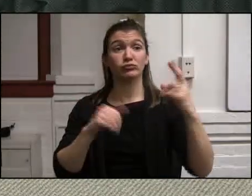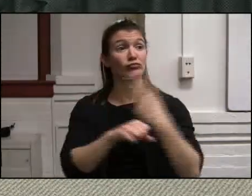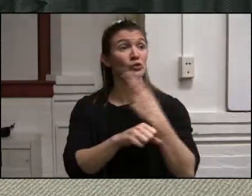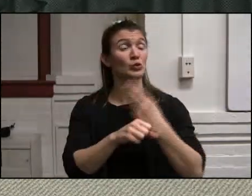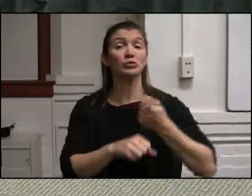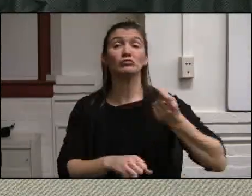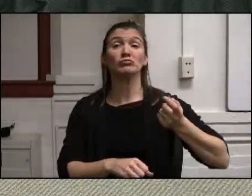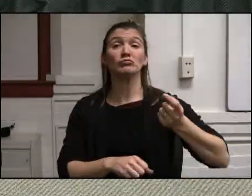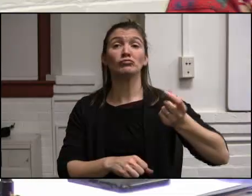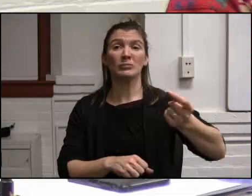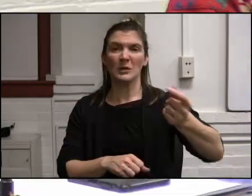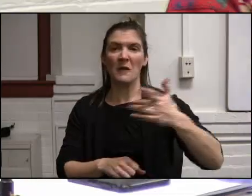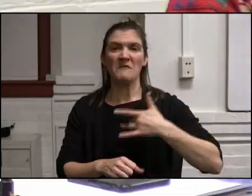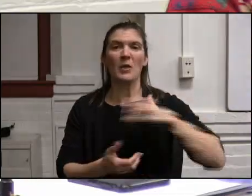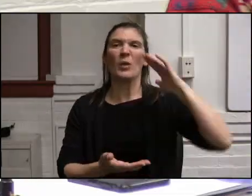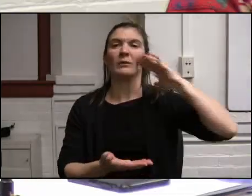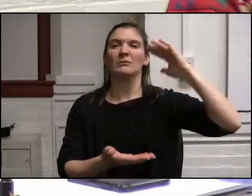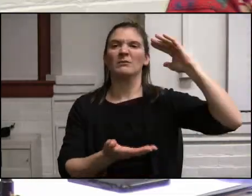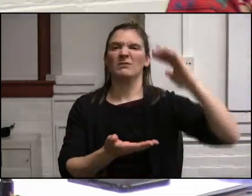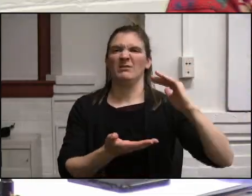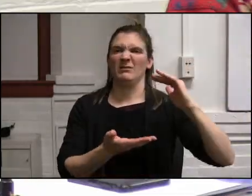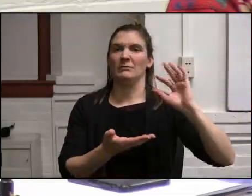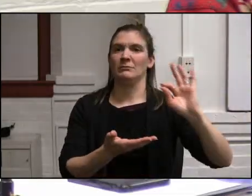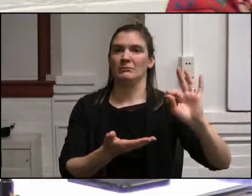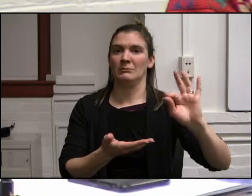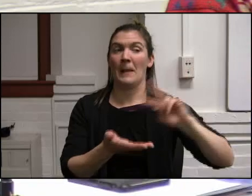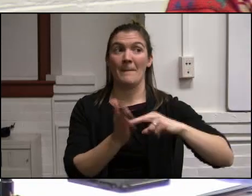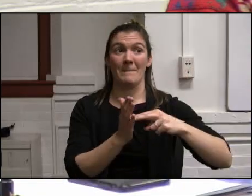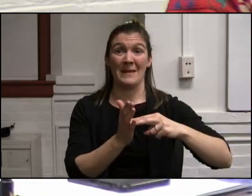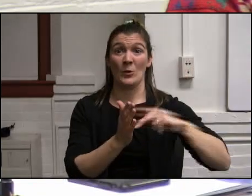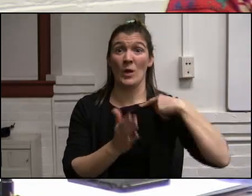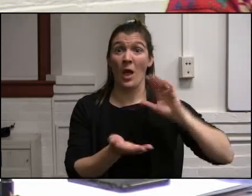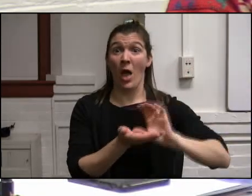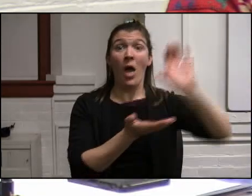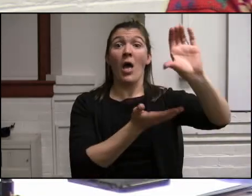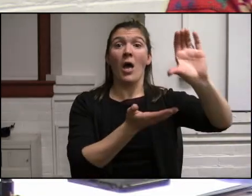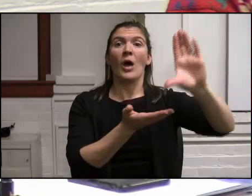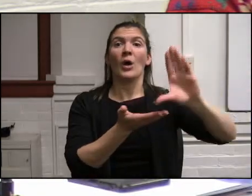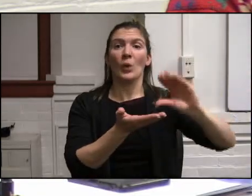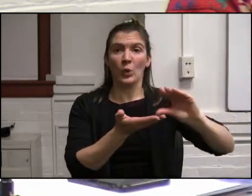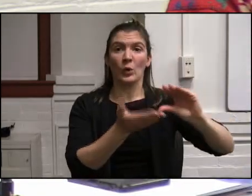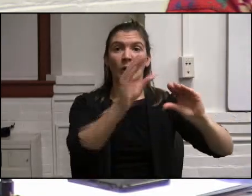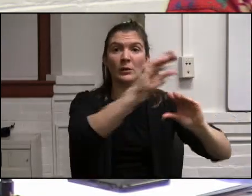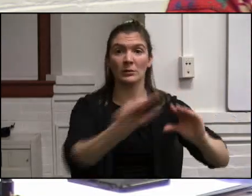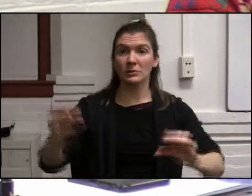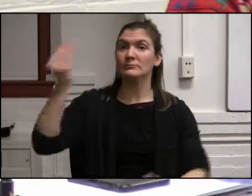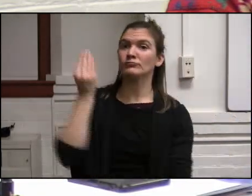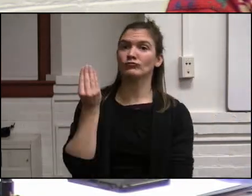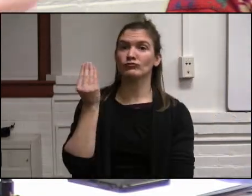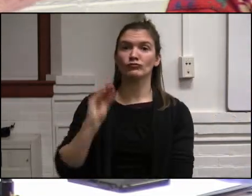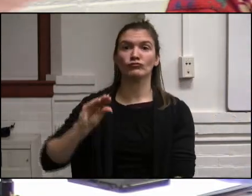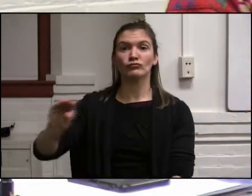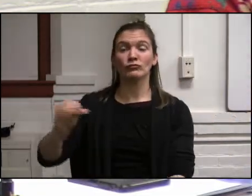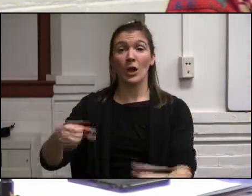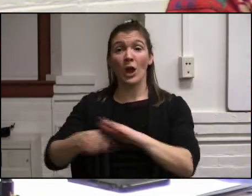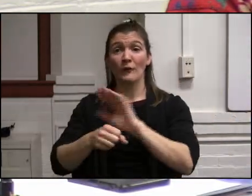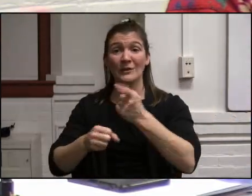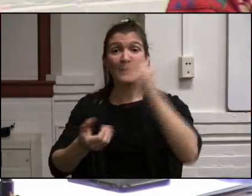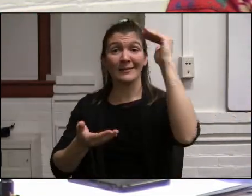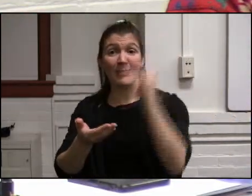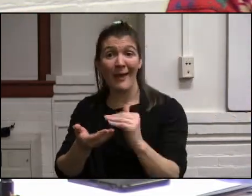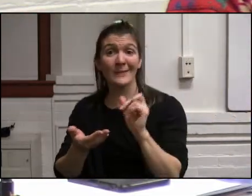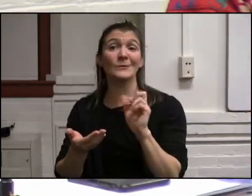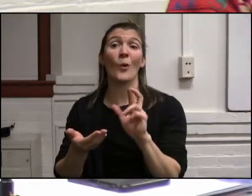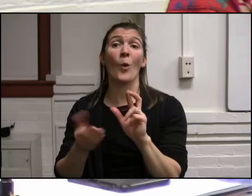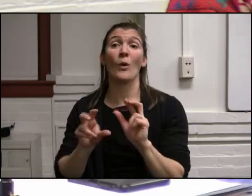And so we feel comfortable bringing that down, which freed up some money to be available to be either a lower tax rate or invested in